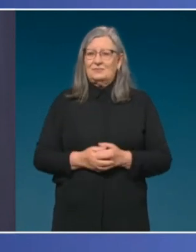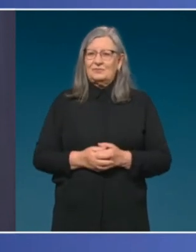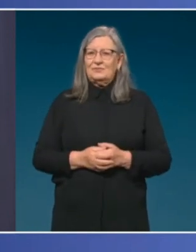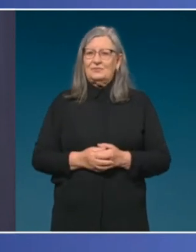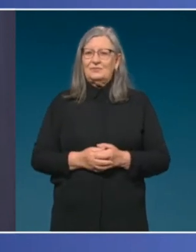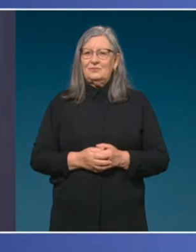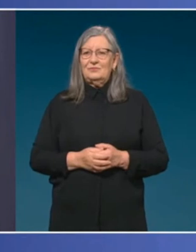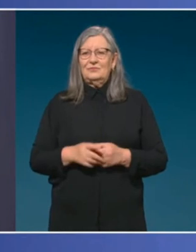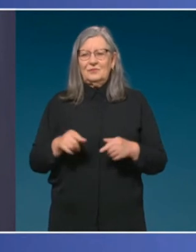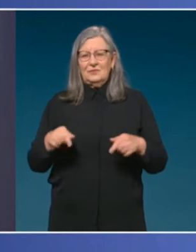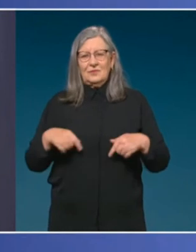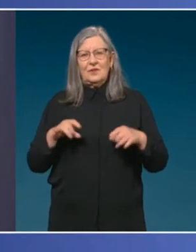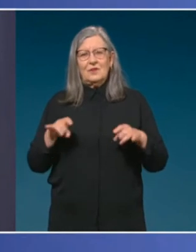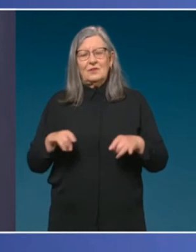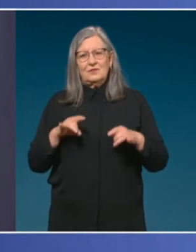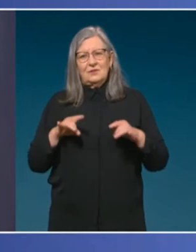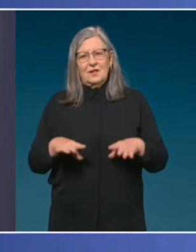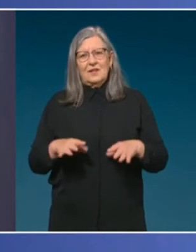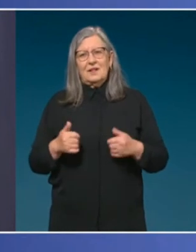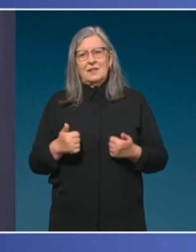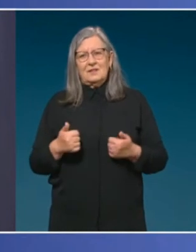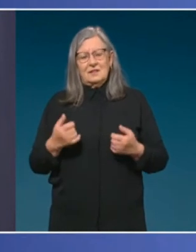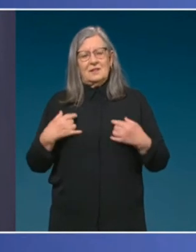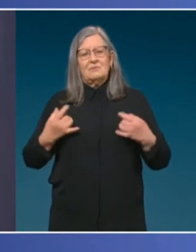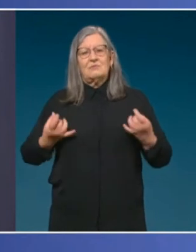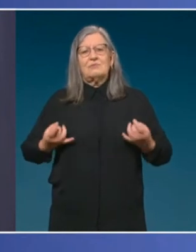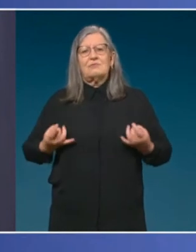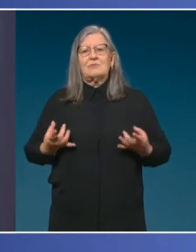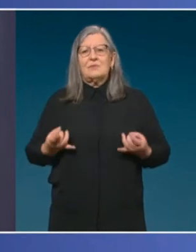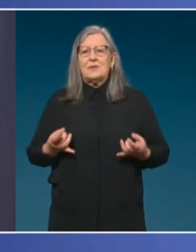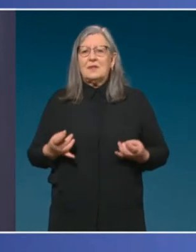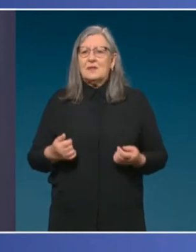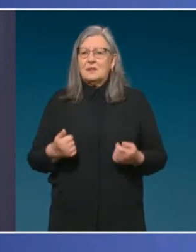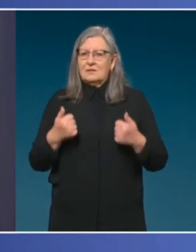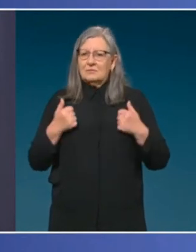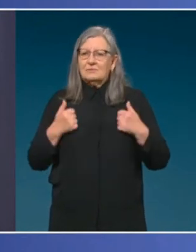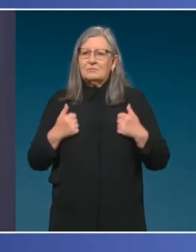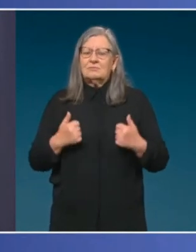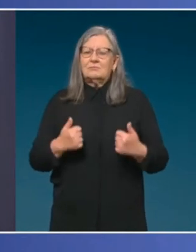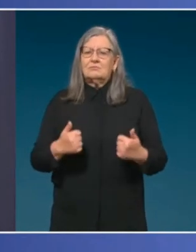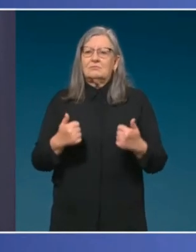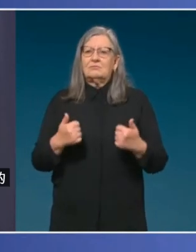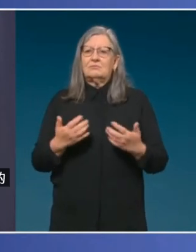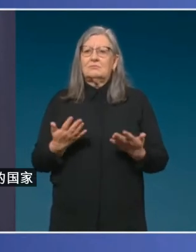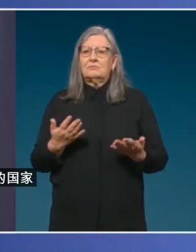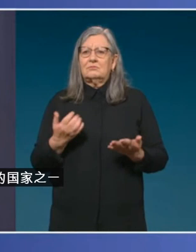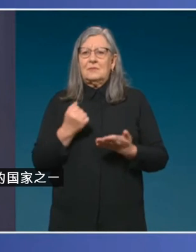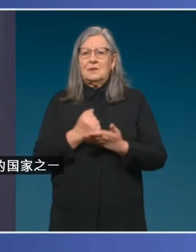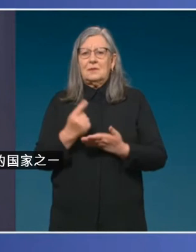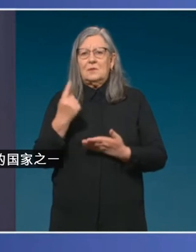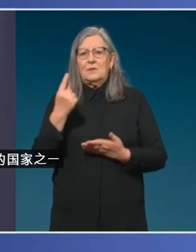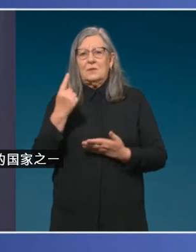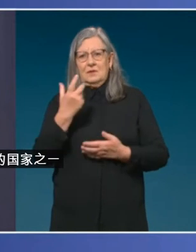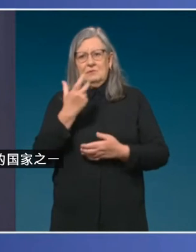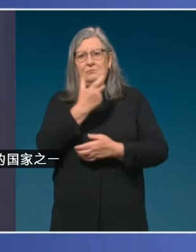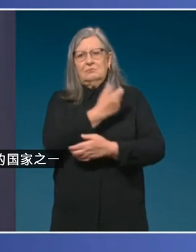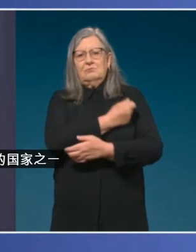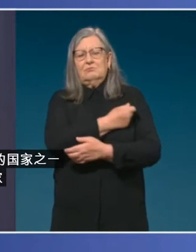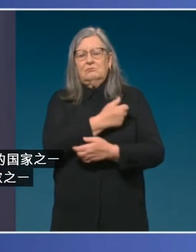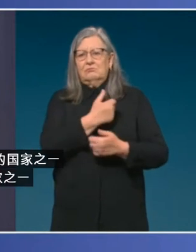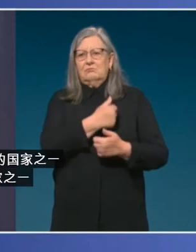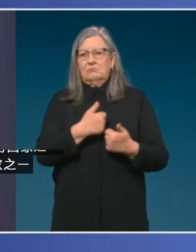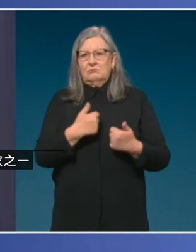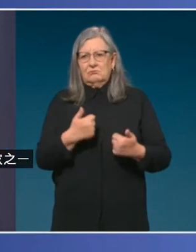best prepared countries in the world, one of the most highly vaccinated, one of the most recently vaccinated, one of the first to commence